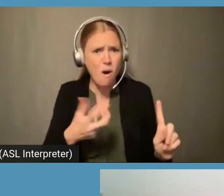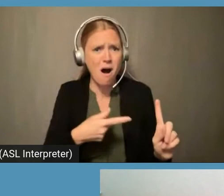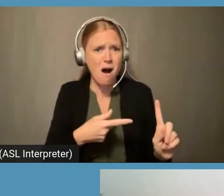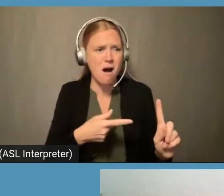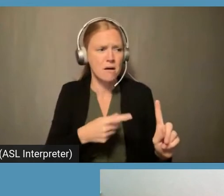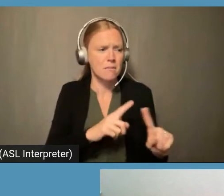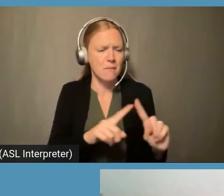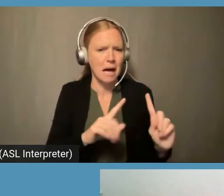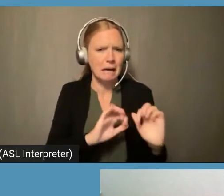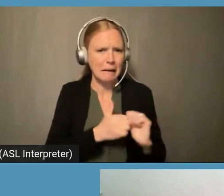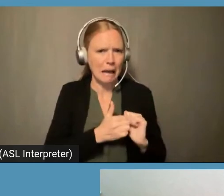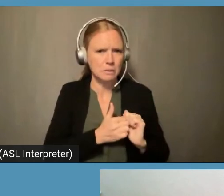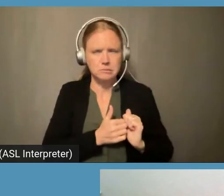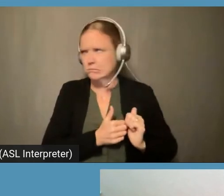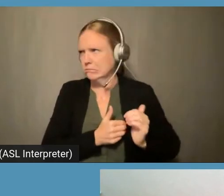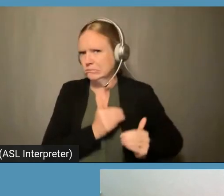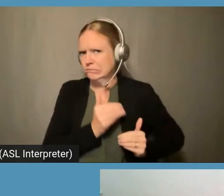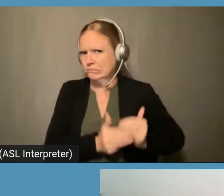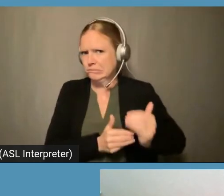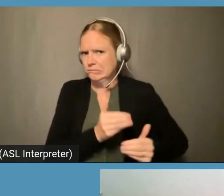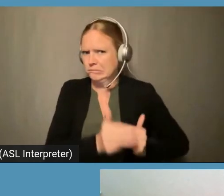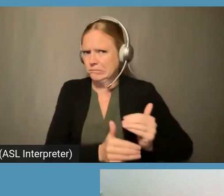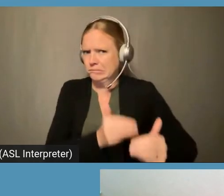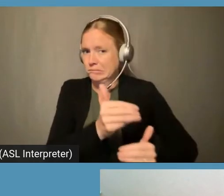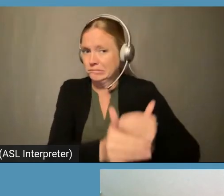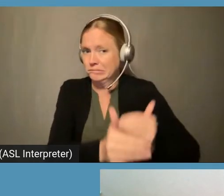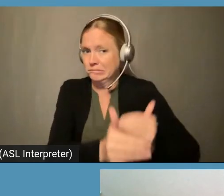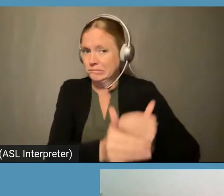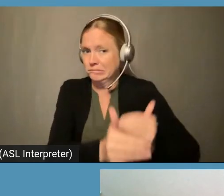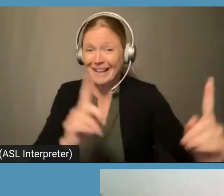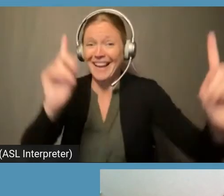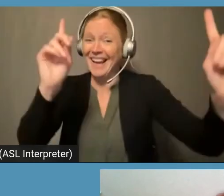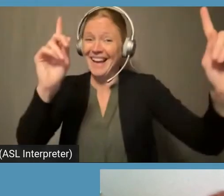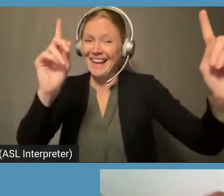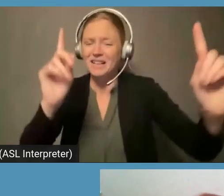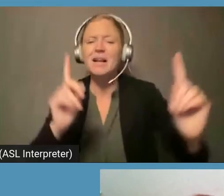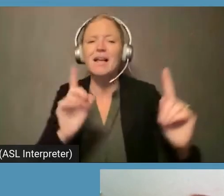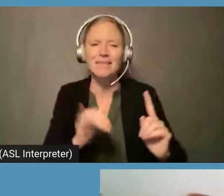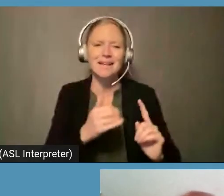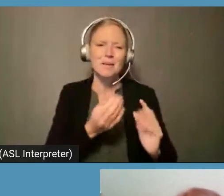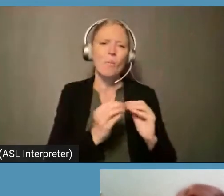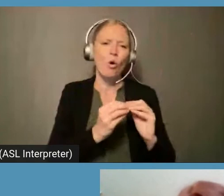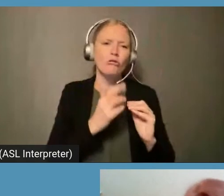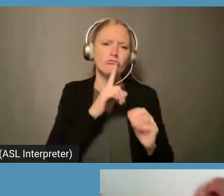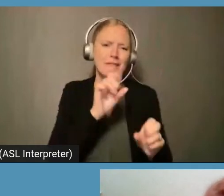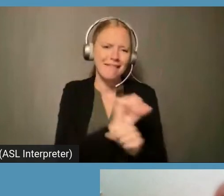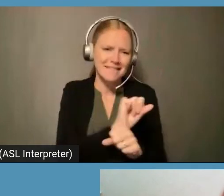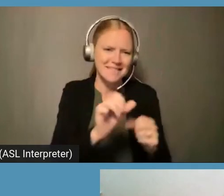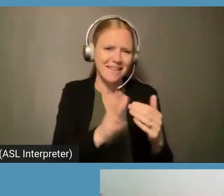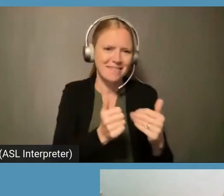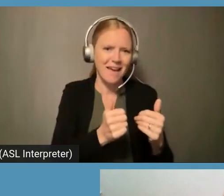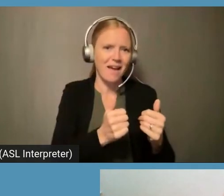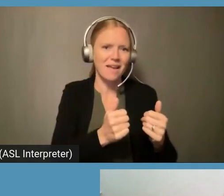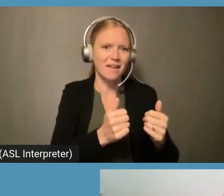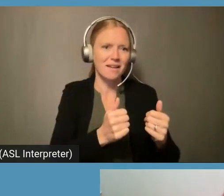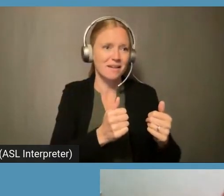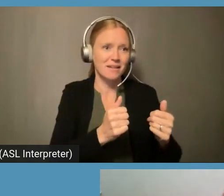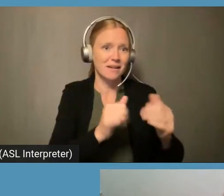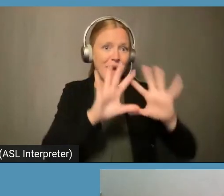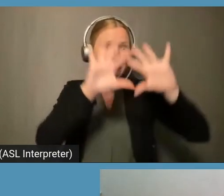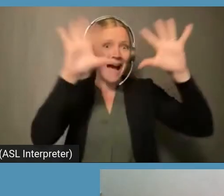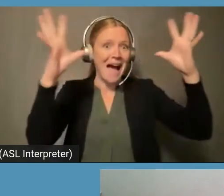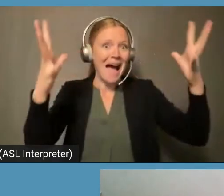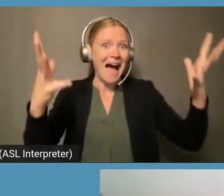more iterative way might be more realistic, Yeah, I will be listening next week as well.